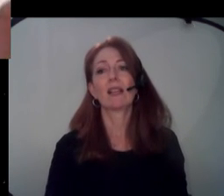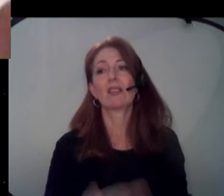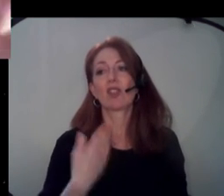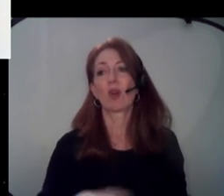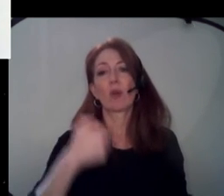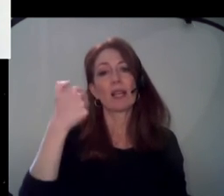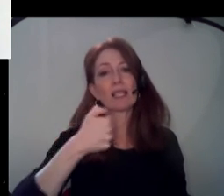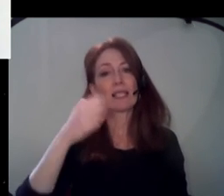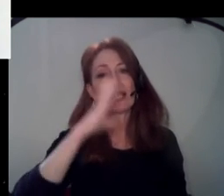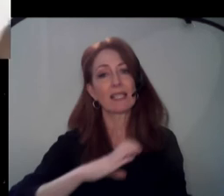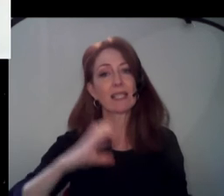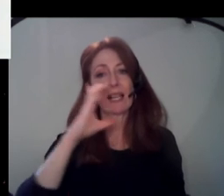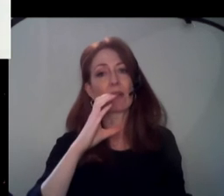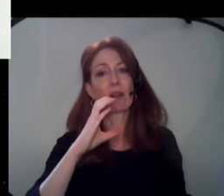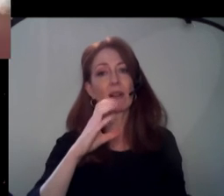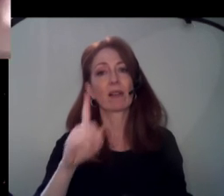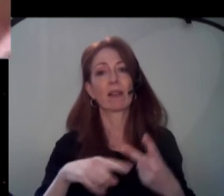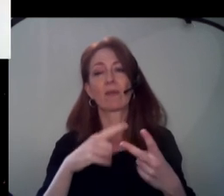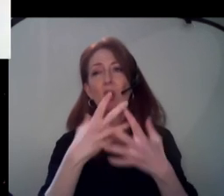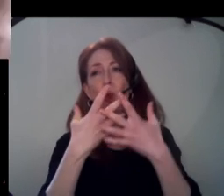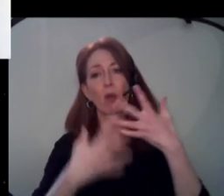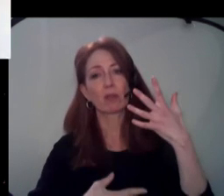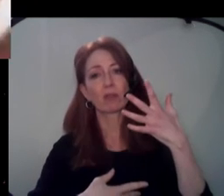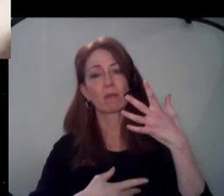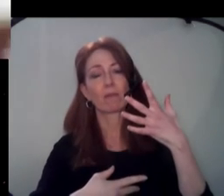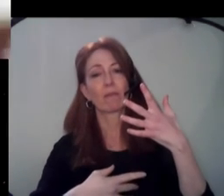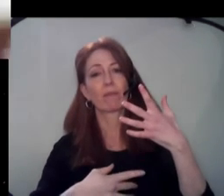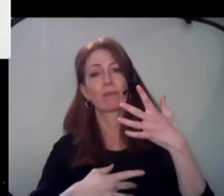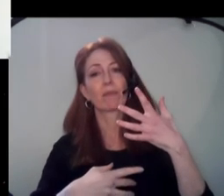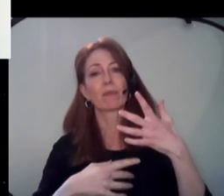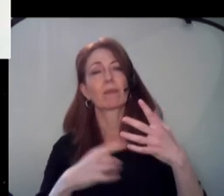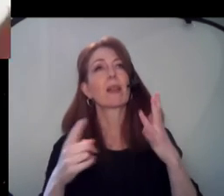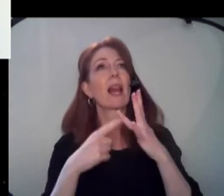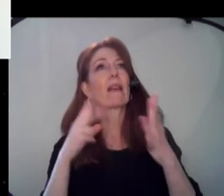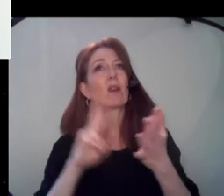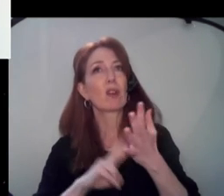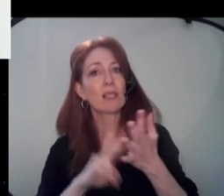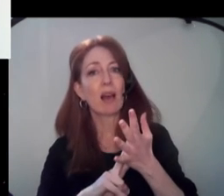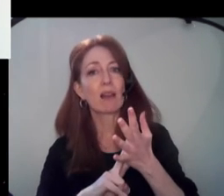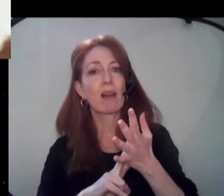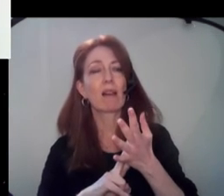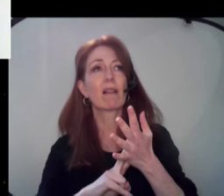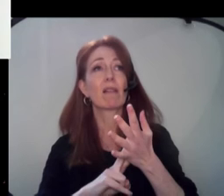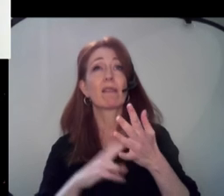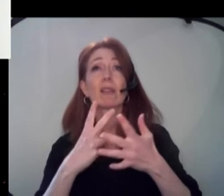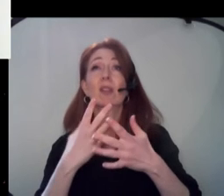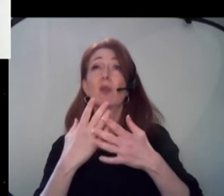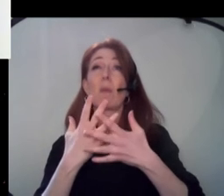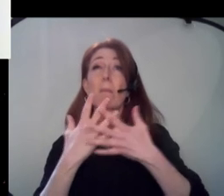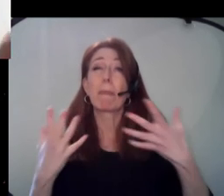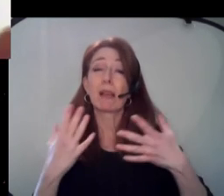like Sofonisba Anguissola, to Lavinia Fontana, both of whom made very significant careers as